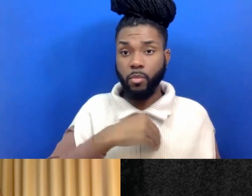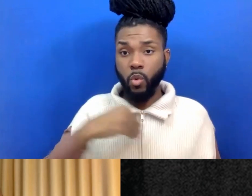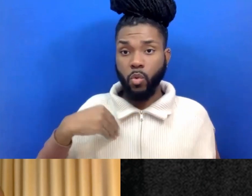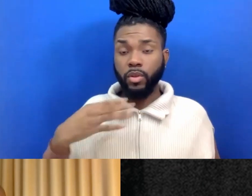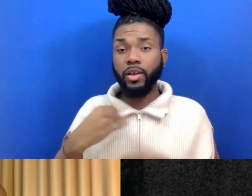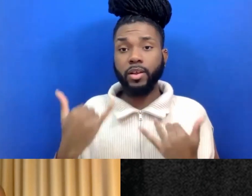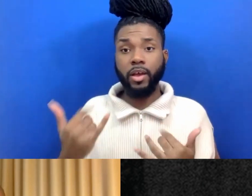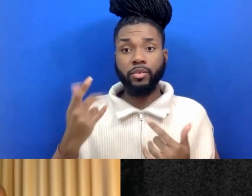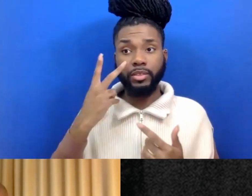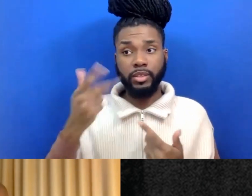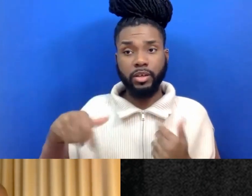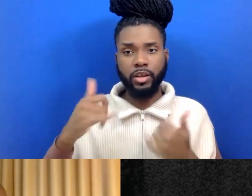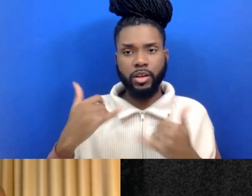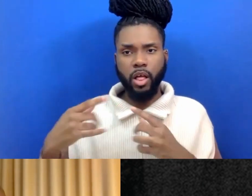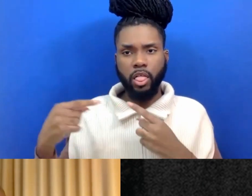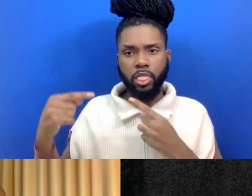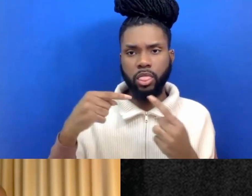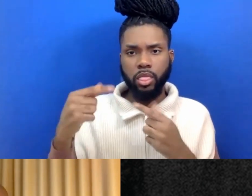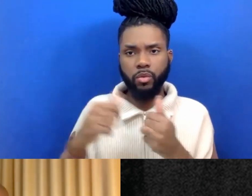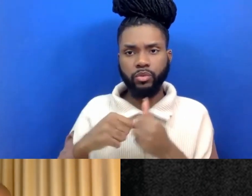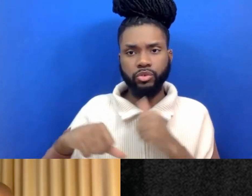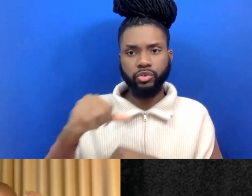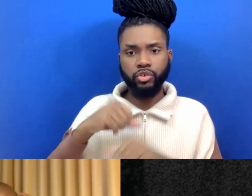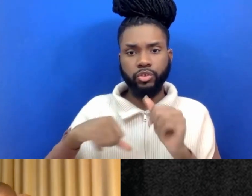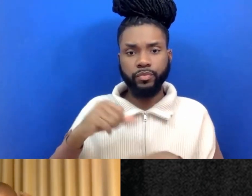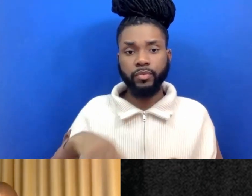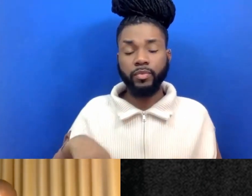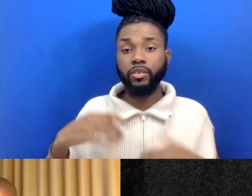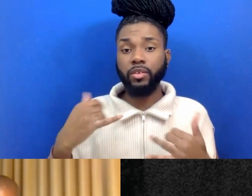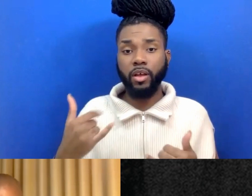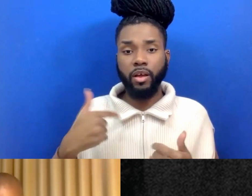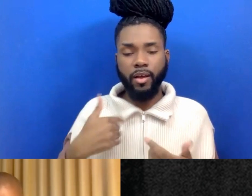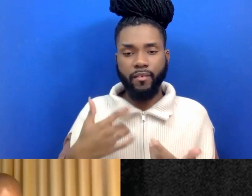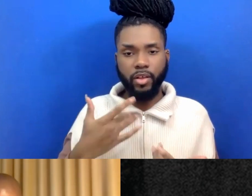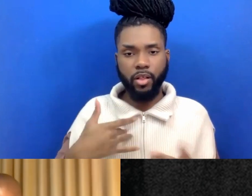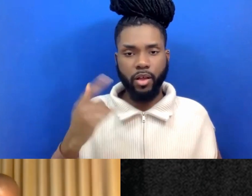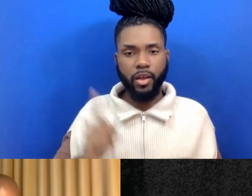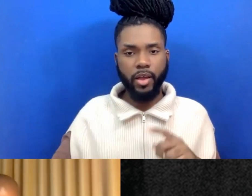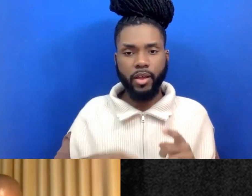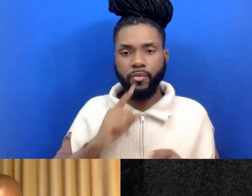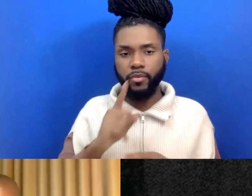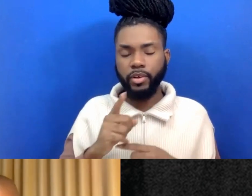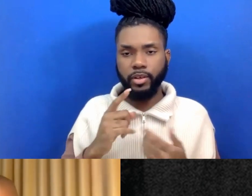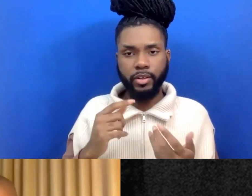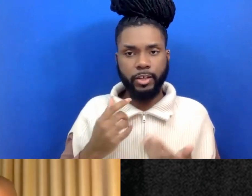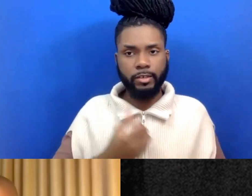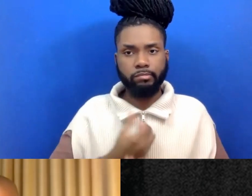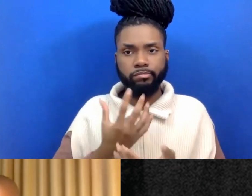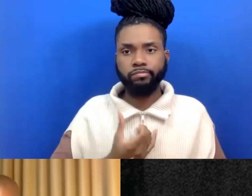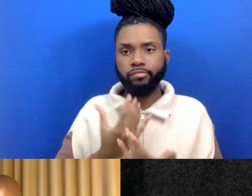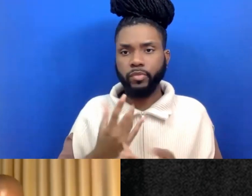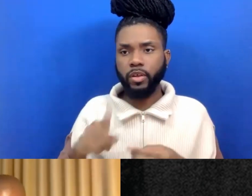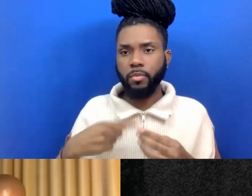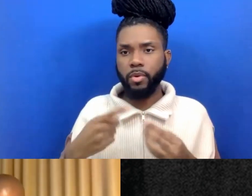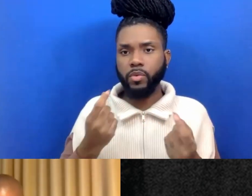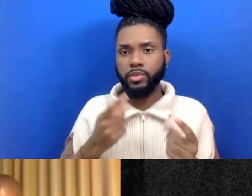other in being present. And I find myself unable to adequately speak to where we find ourselves now, but